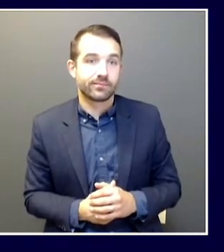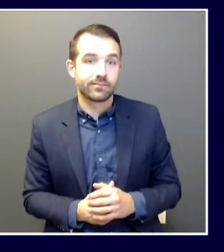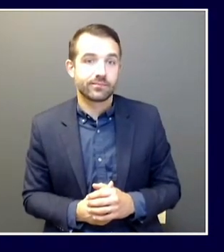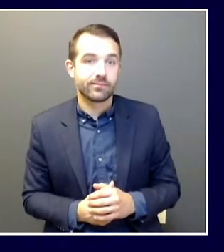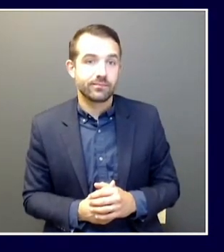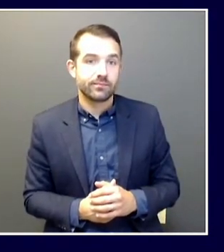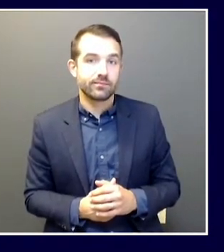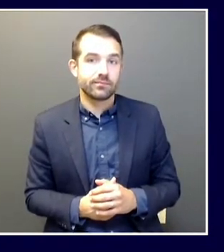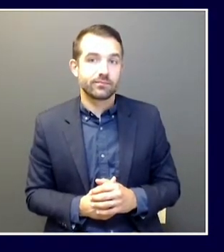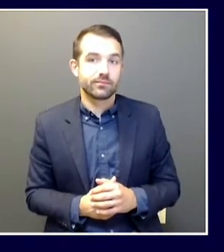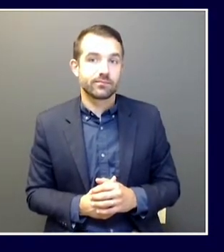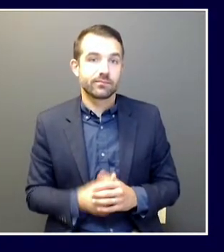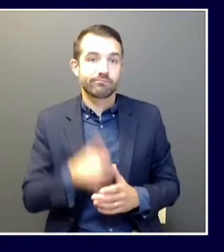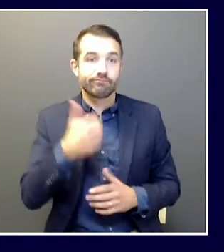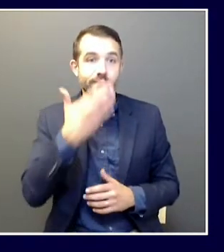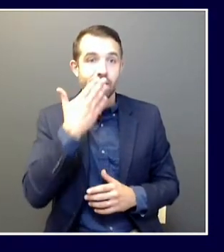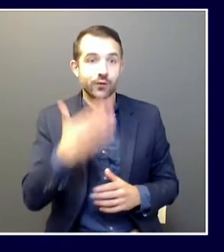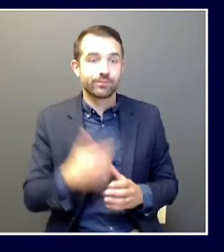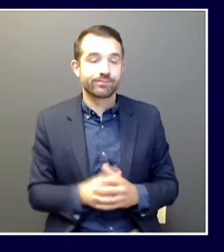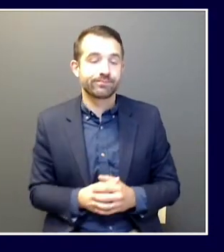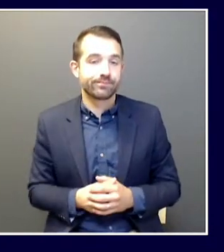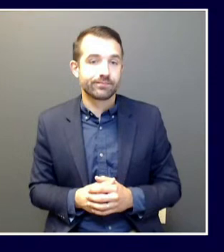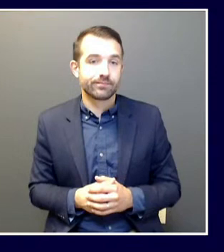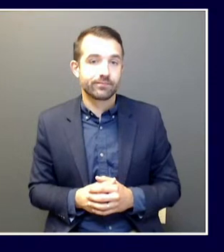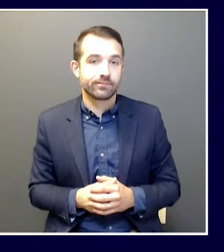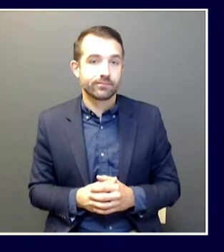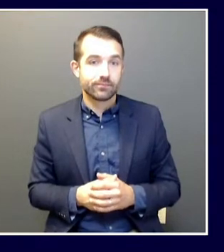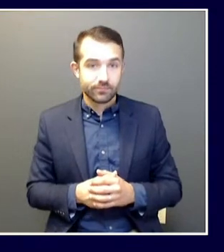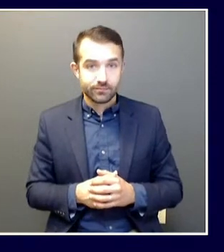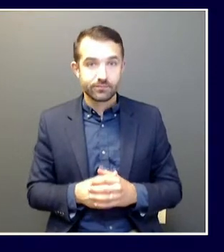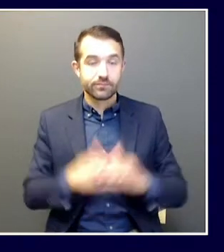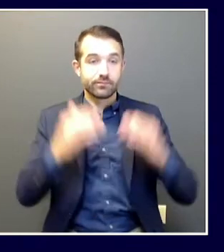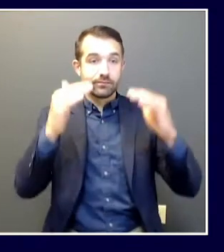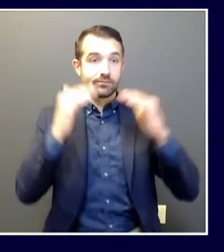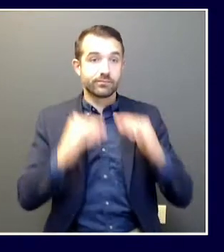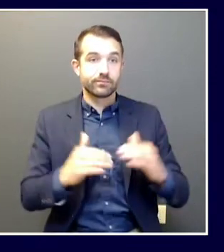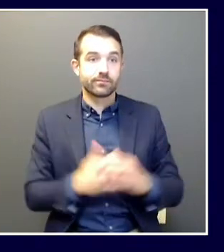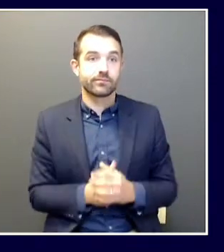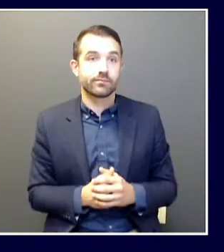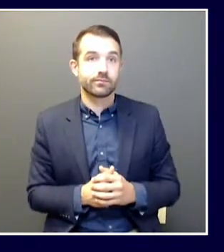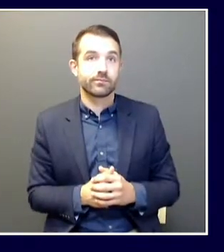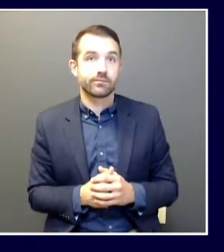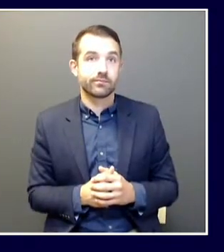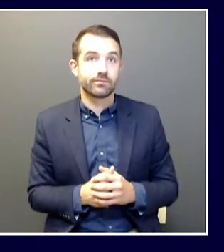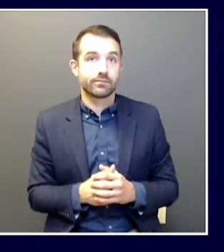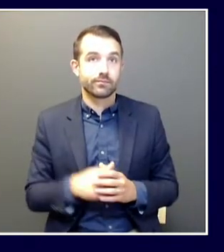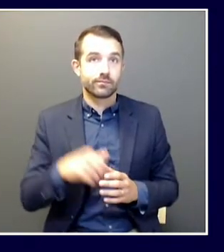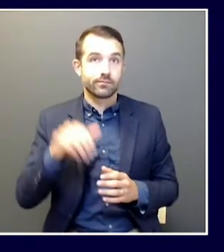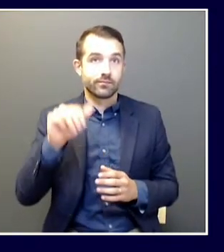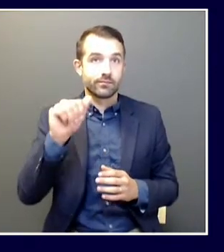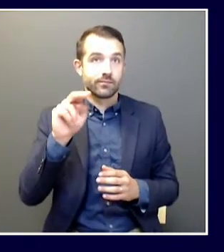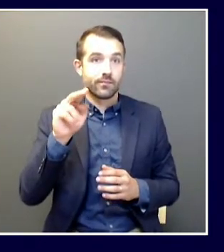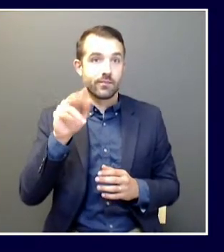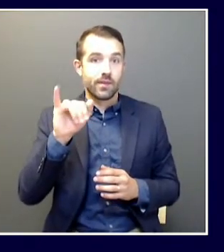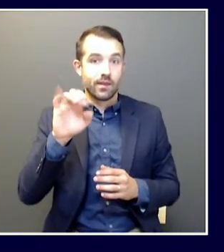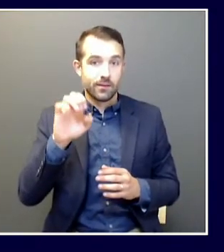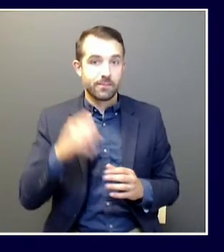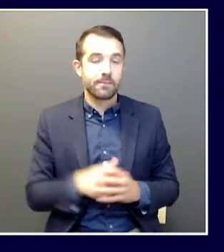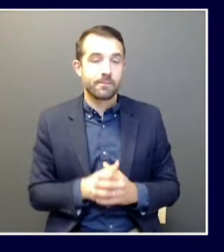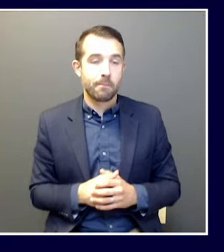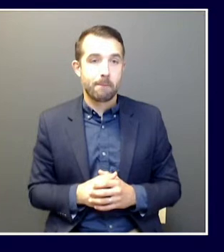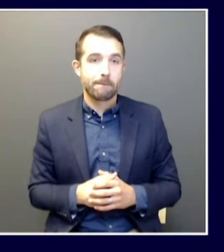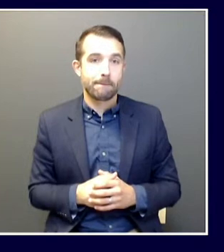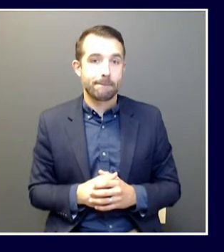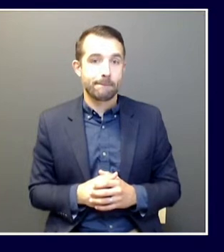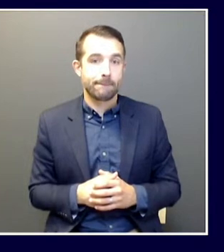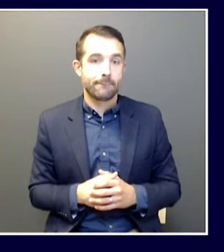Good to know. Thank you. Yep, thanks, Patrick. Let me go to Annie from Spectrum News next. Hi, thanks so much for taking my question.